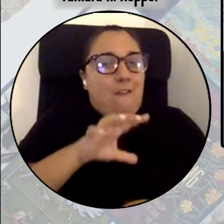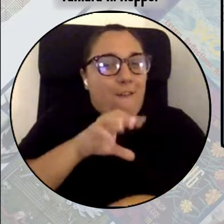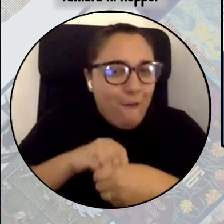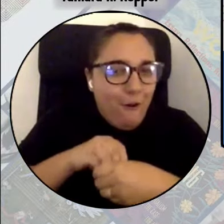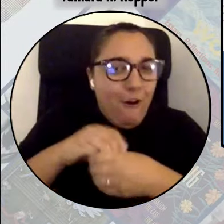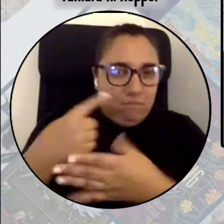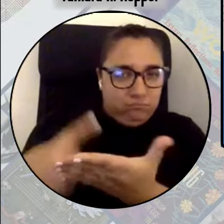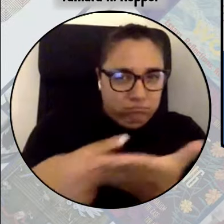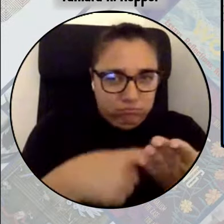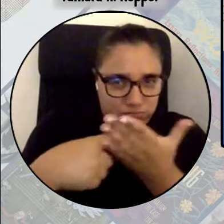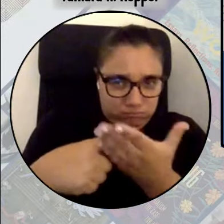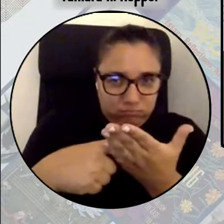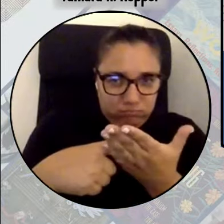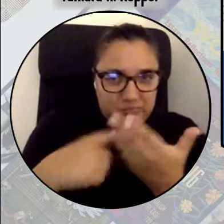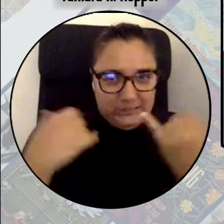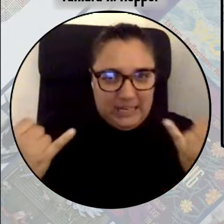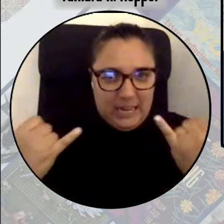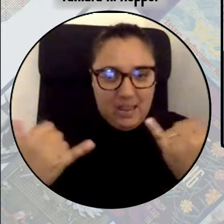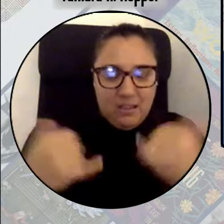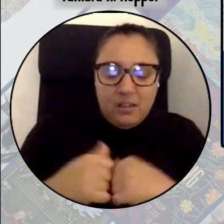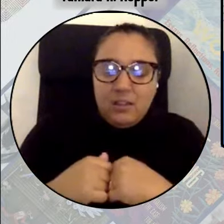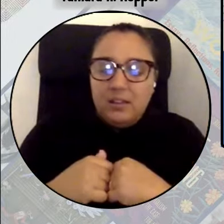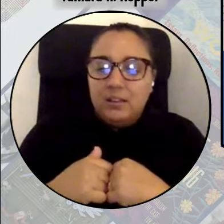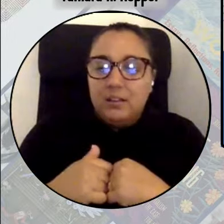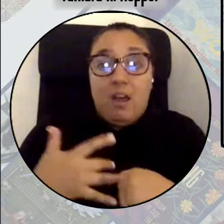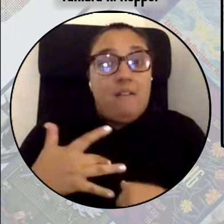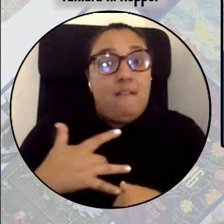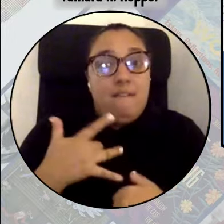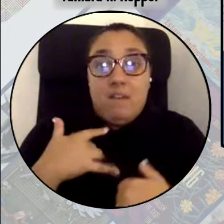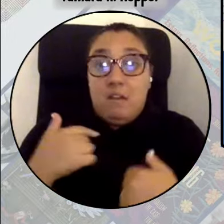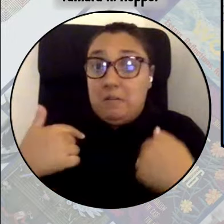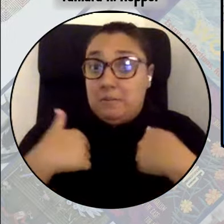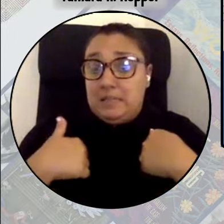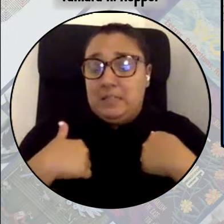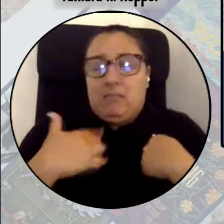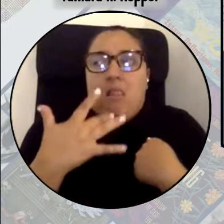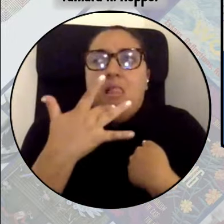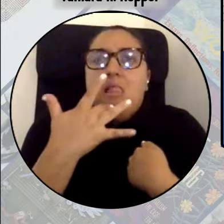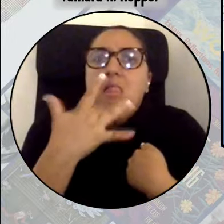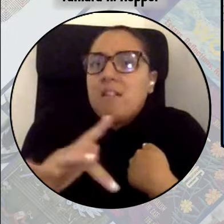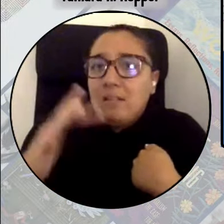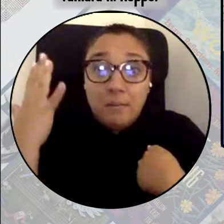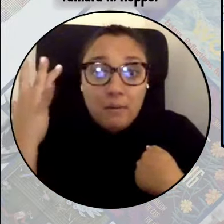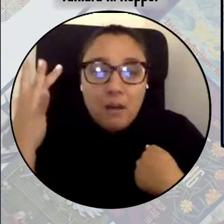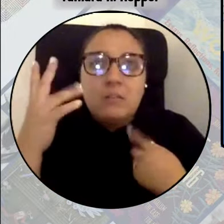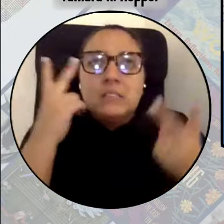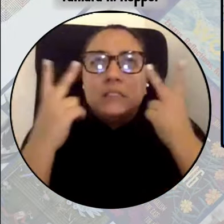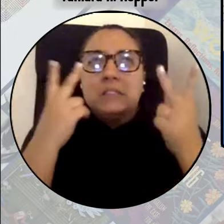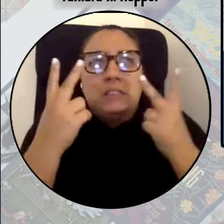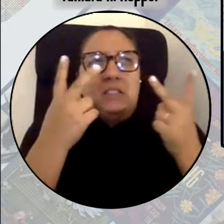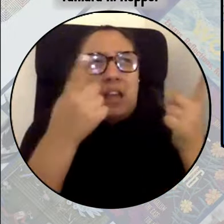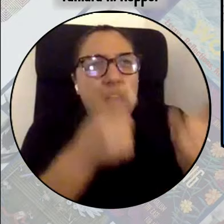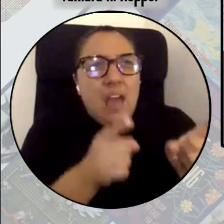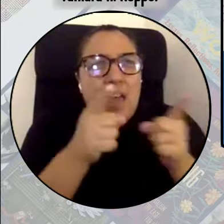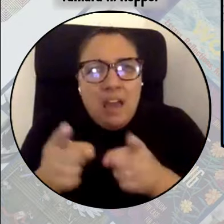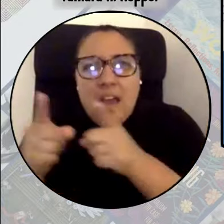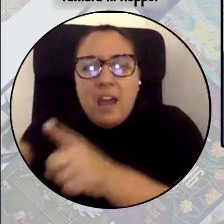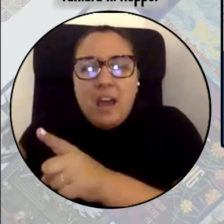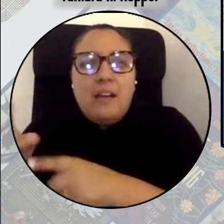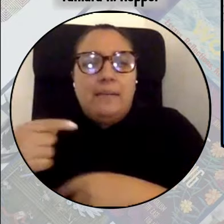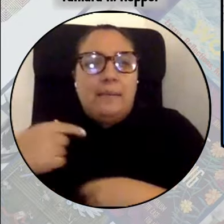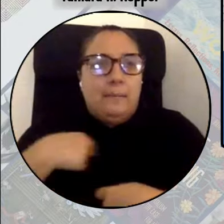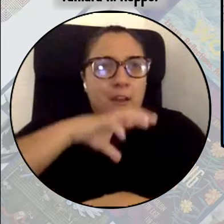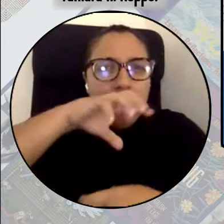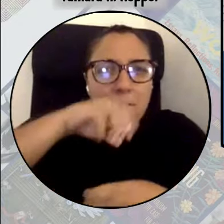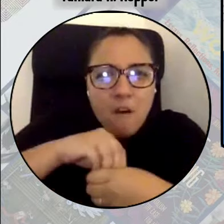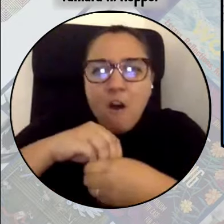conversation that's going on today, and that I feel very lucky to see happening and to be participating and to be thinking with